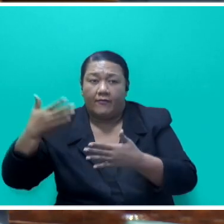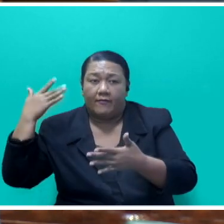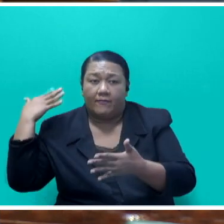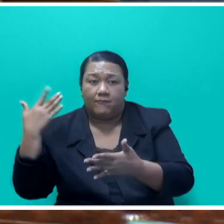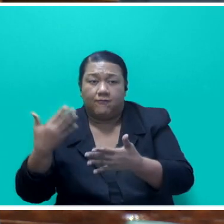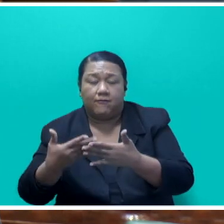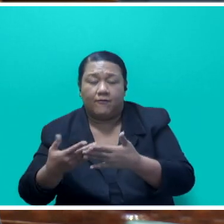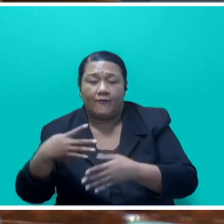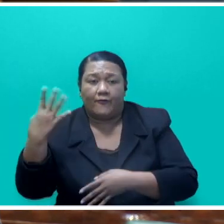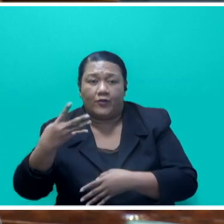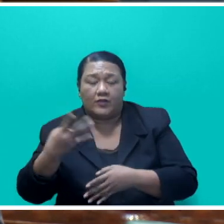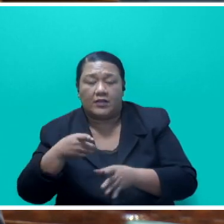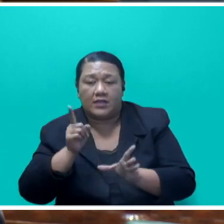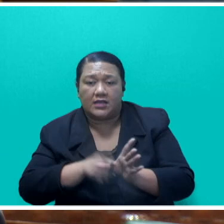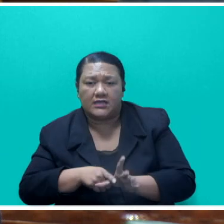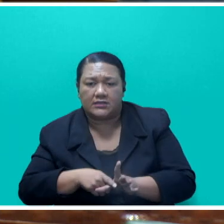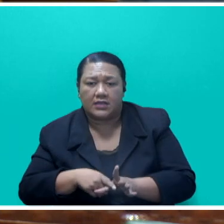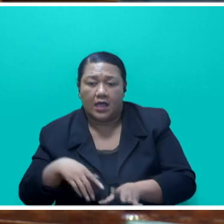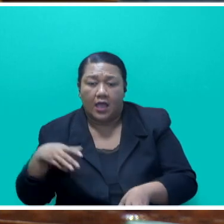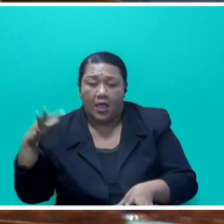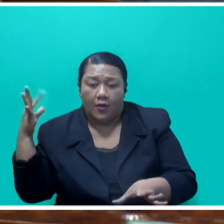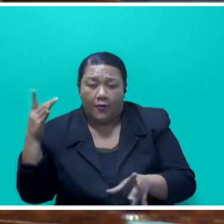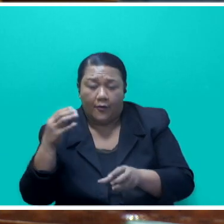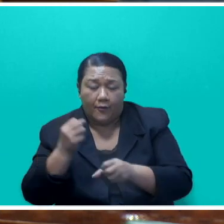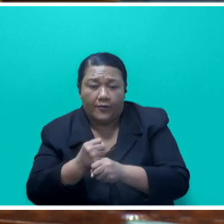and duty of every parent to discipline the children,